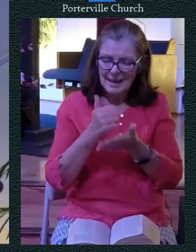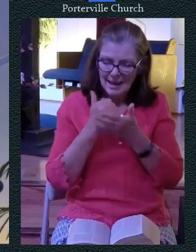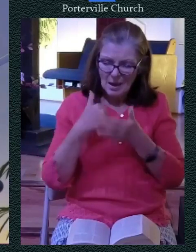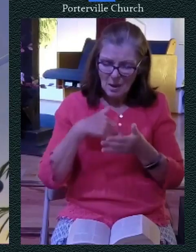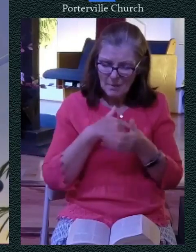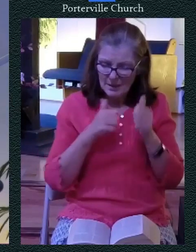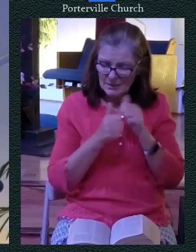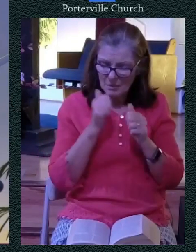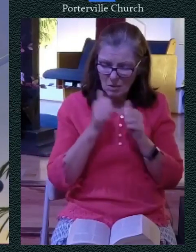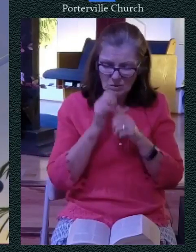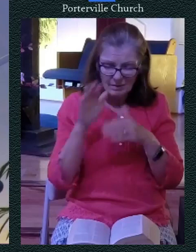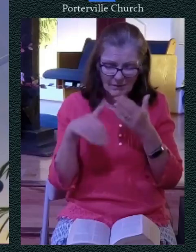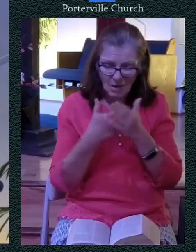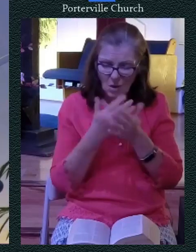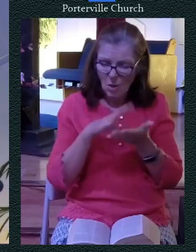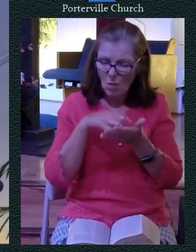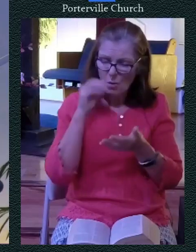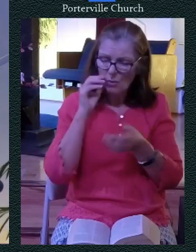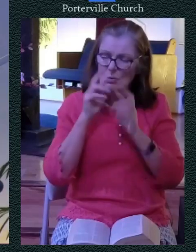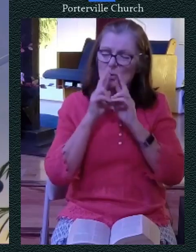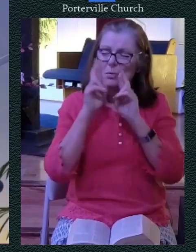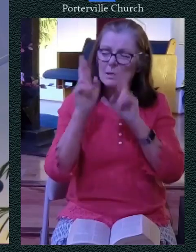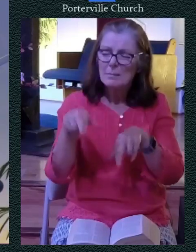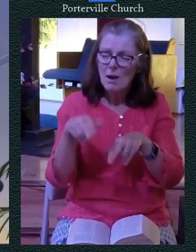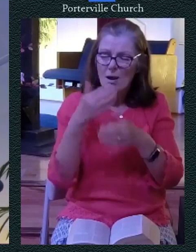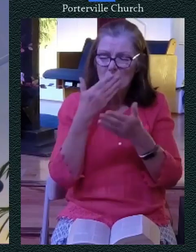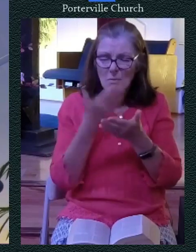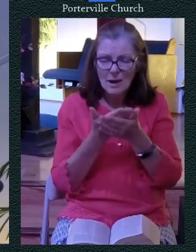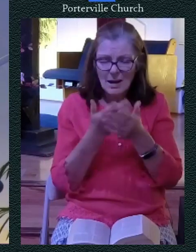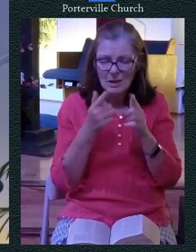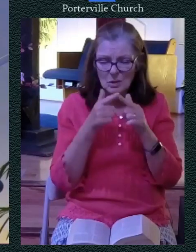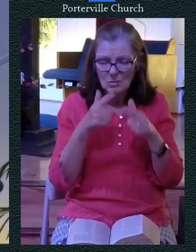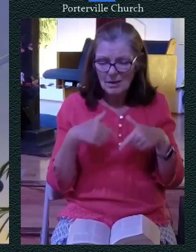to learn how to respond well to life's difficult